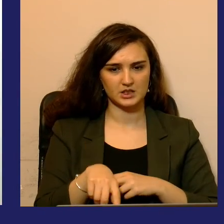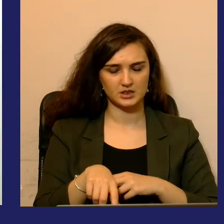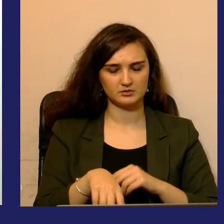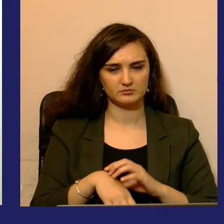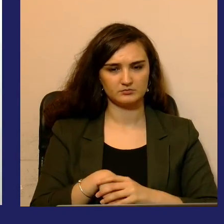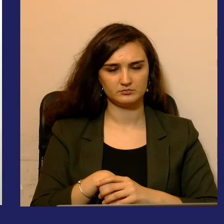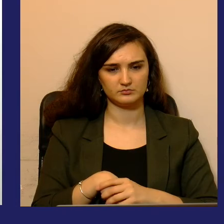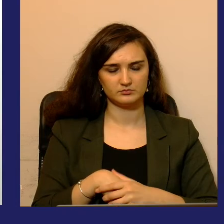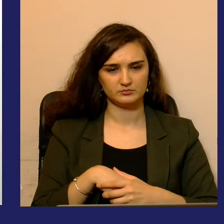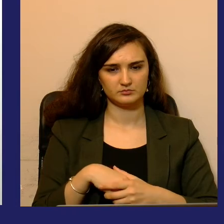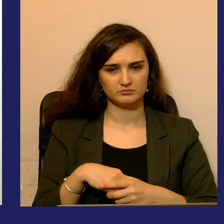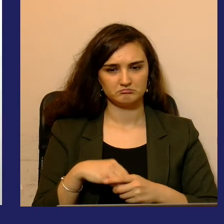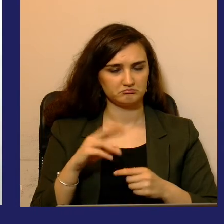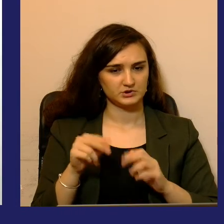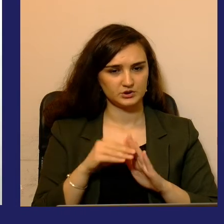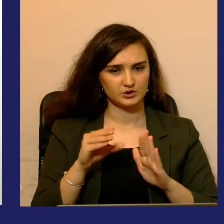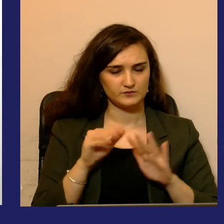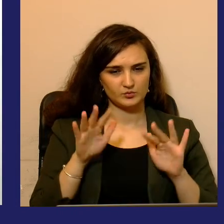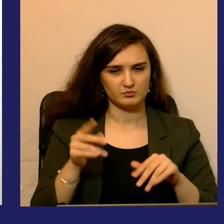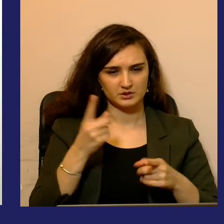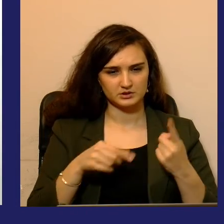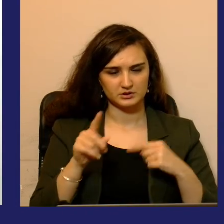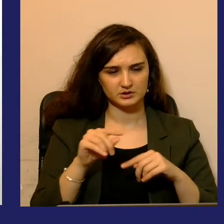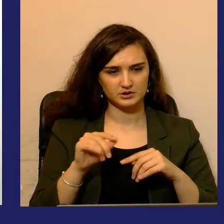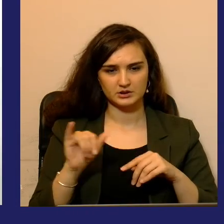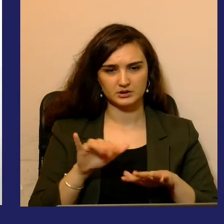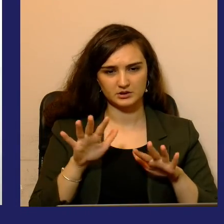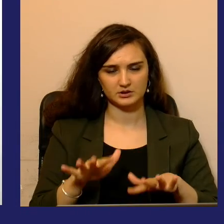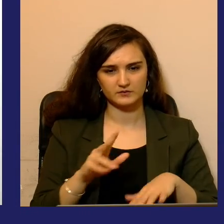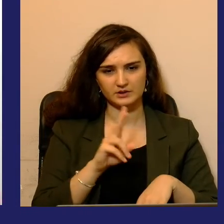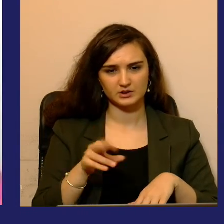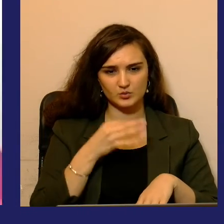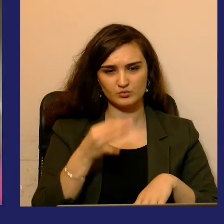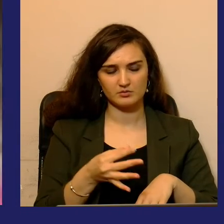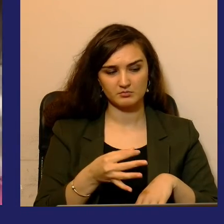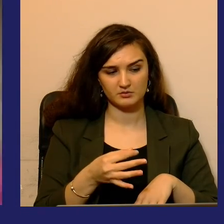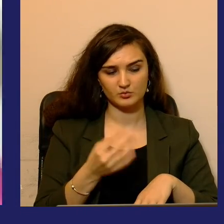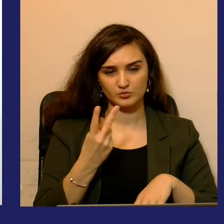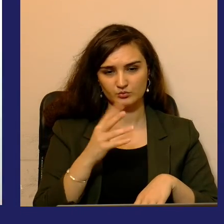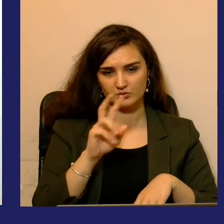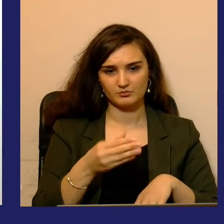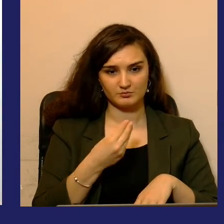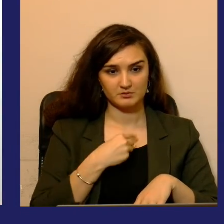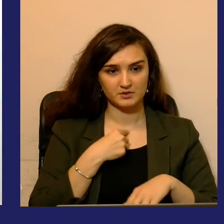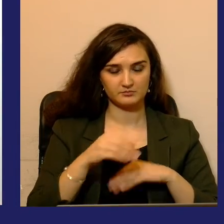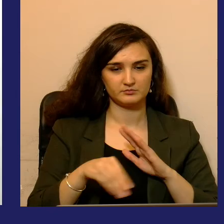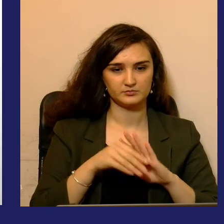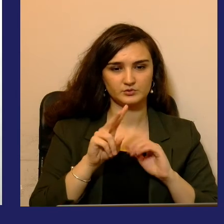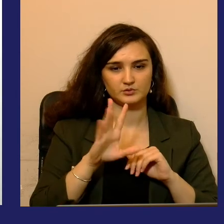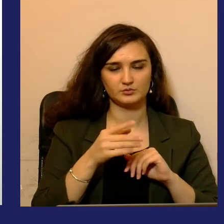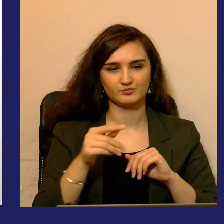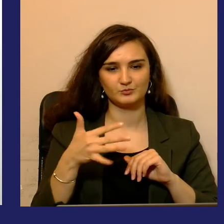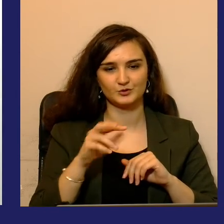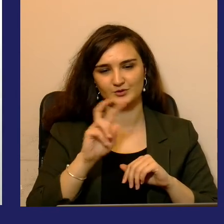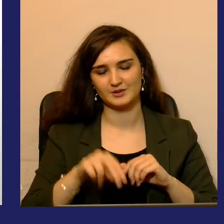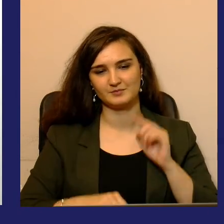or the polling station, and you offer $25 for somebody's vote, $25 to $50. This is an enormous amount